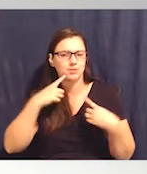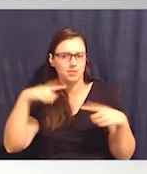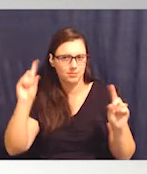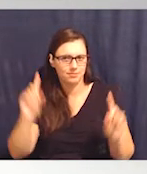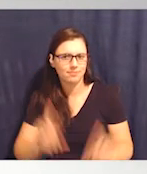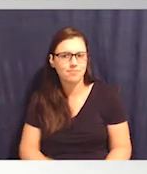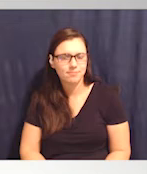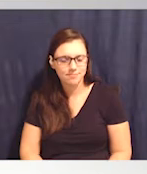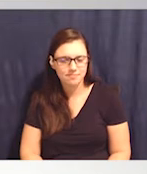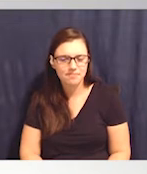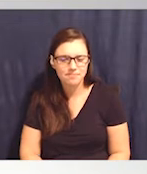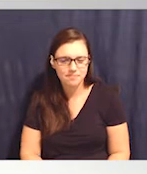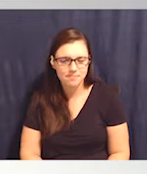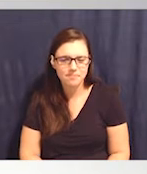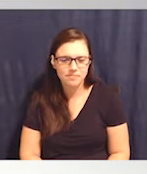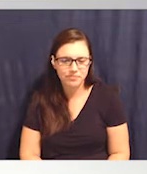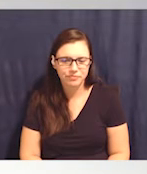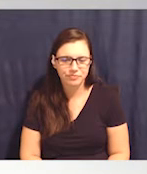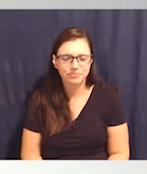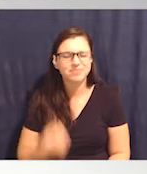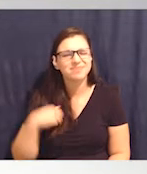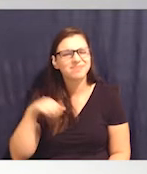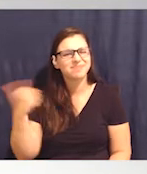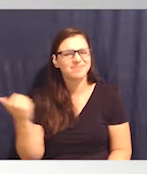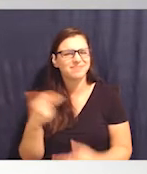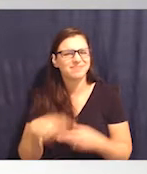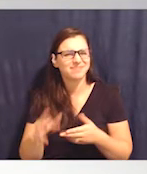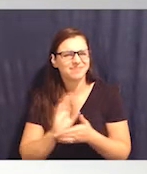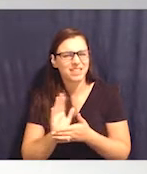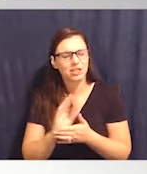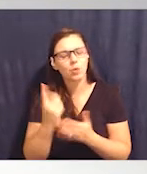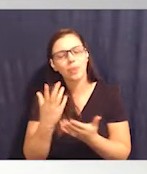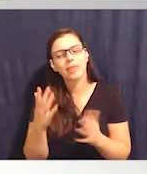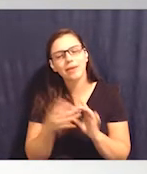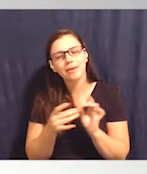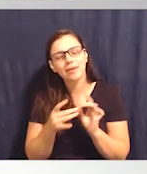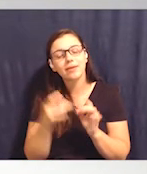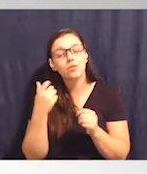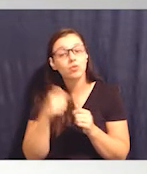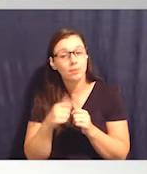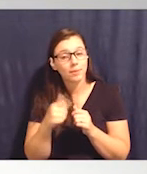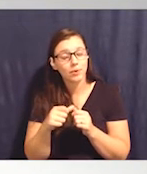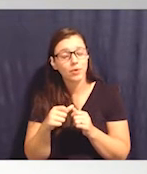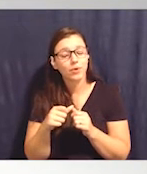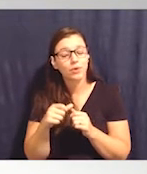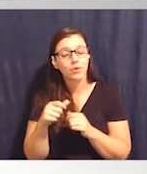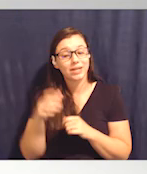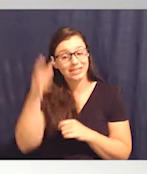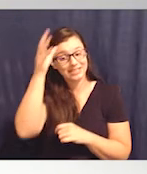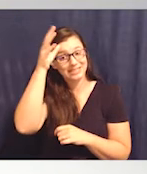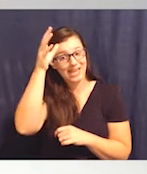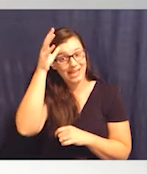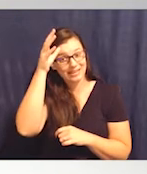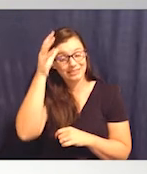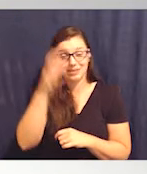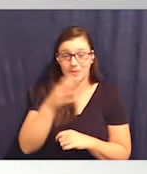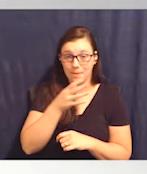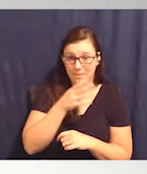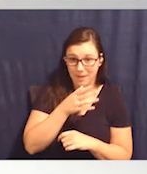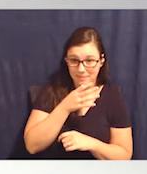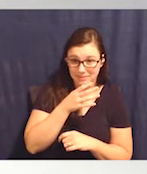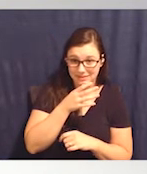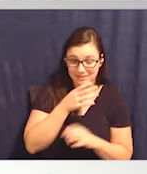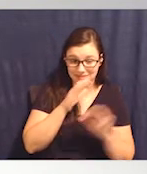Now I have another little video, and one thing I want to talk to you about too is, remember, keep in mind, dads and moms approach the world